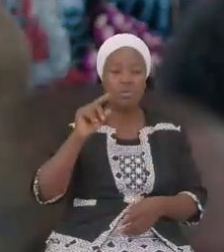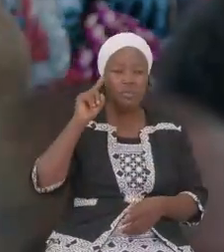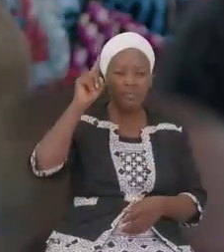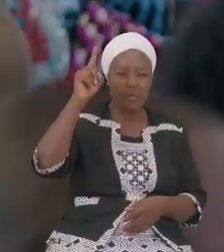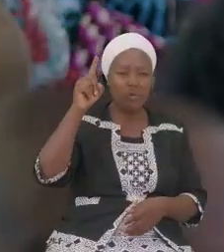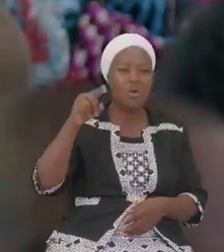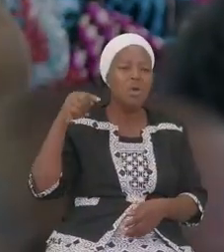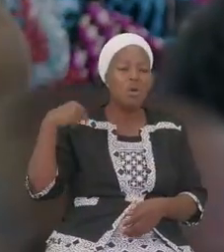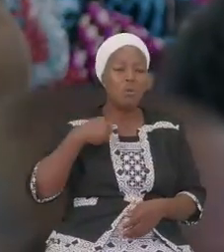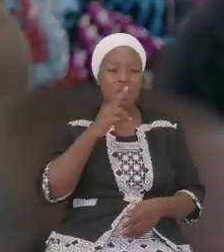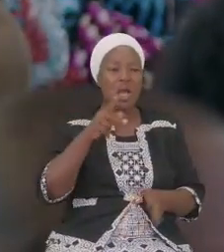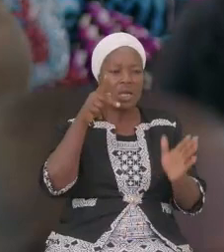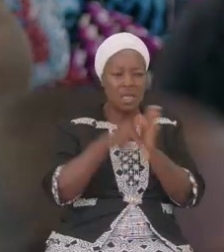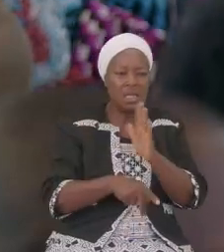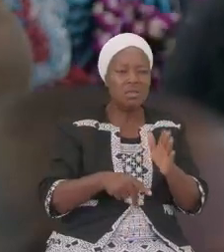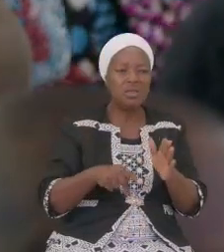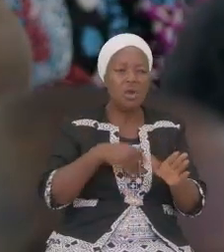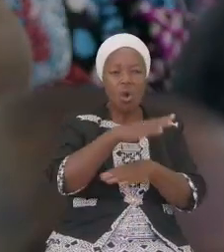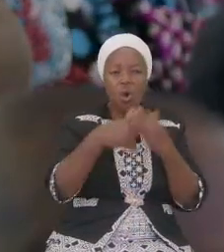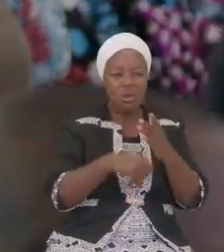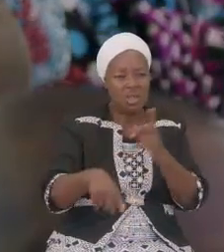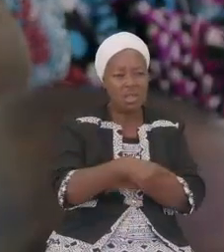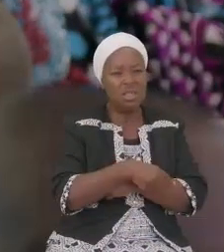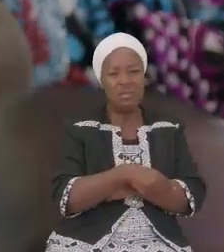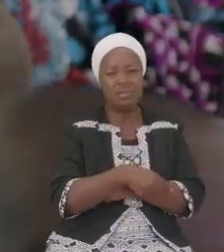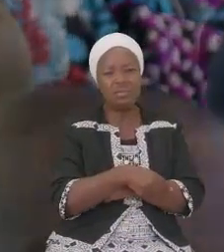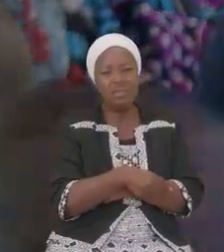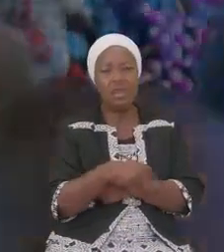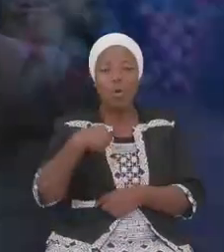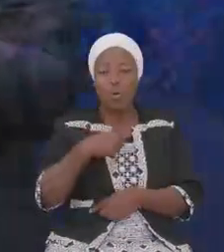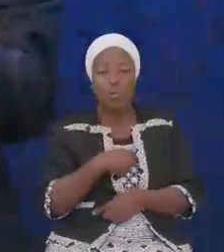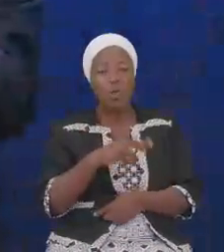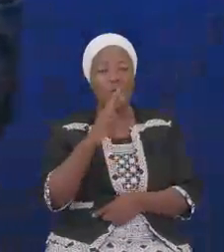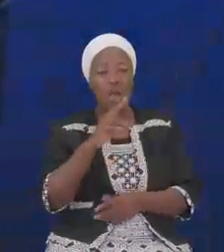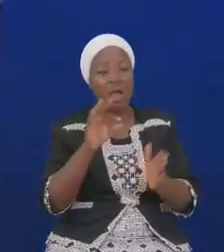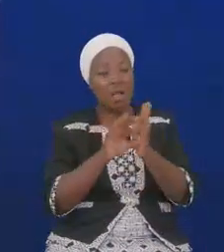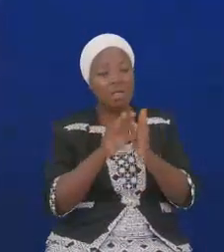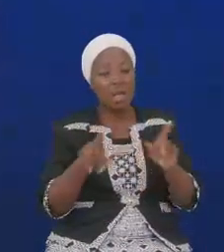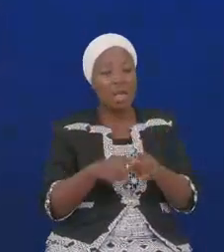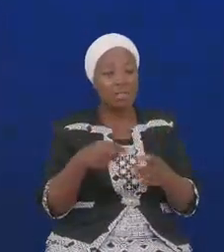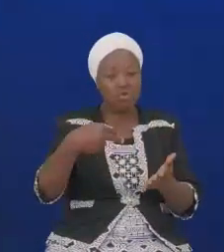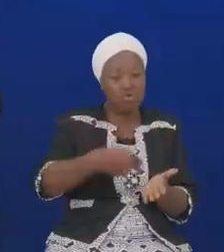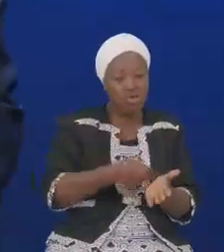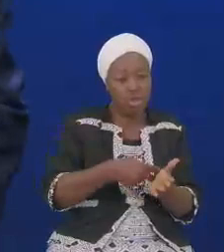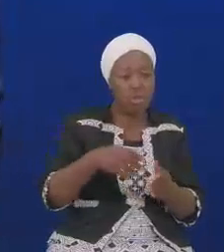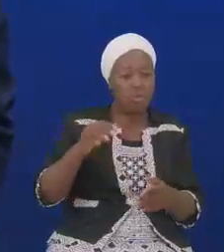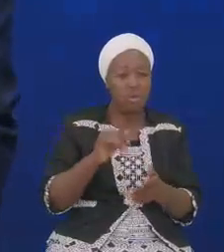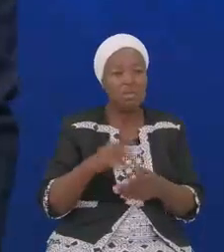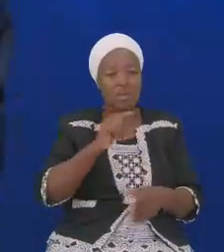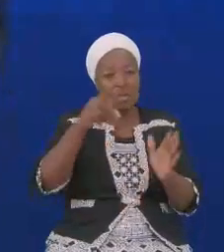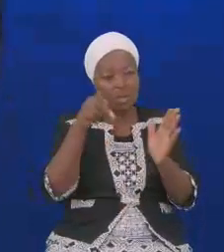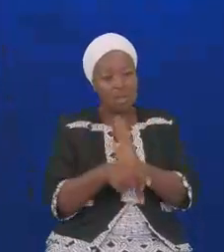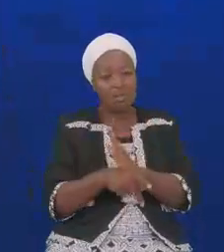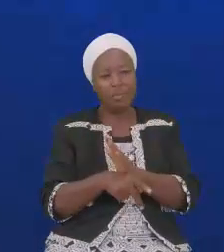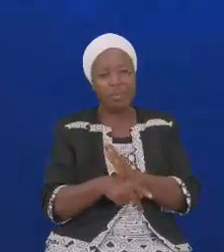are killed all the day long. We are counted as sheep for slaughter. Verse